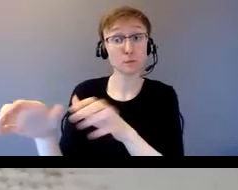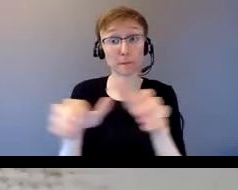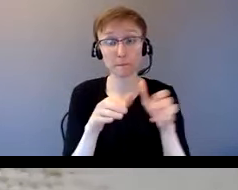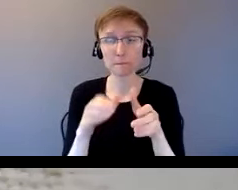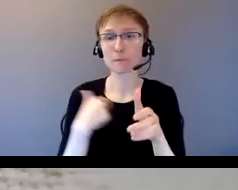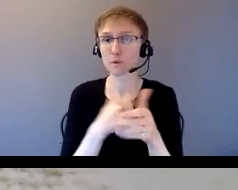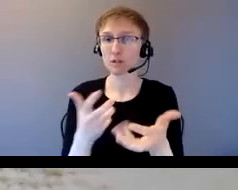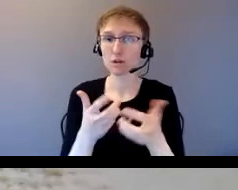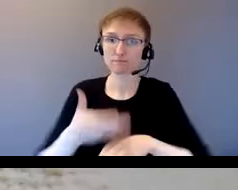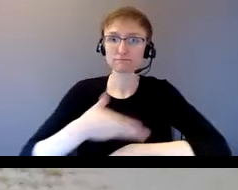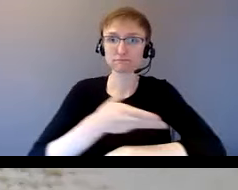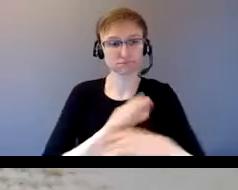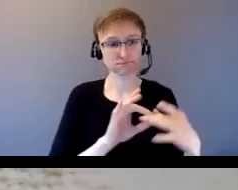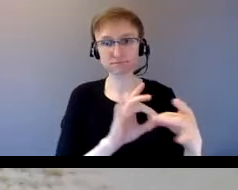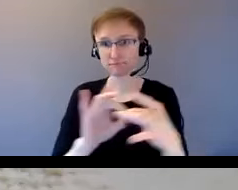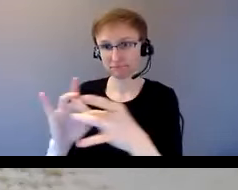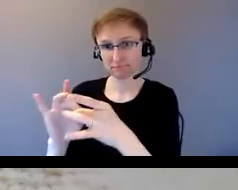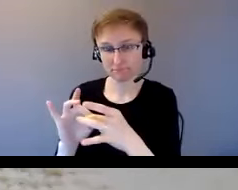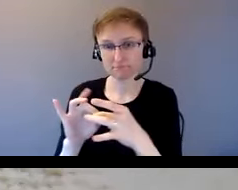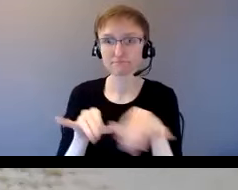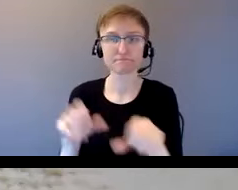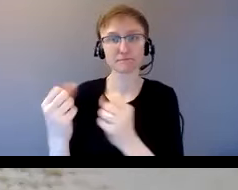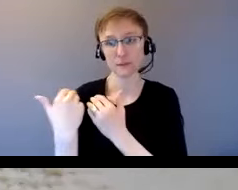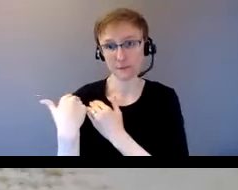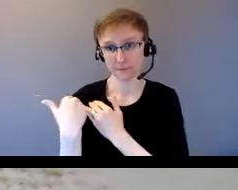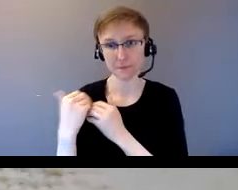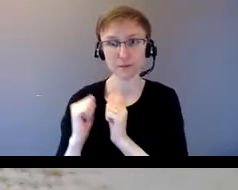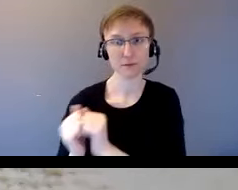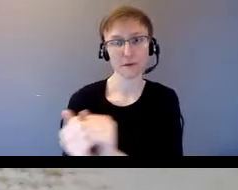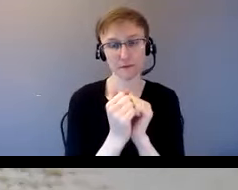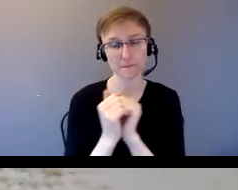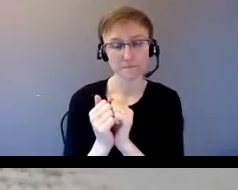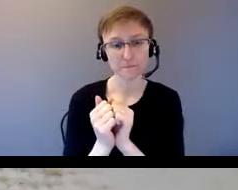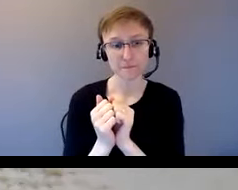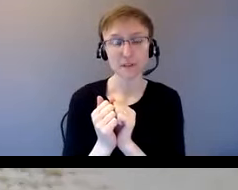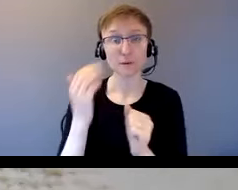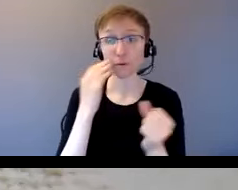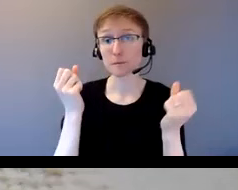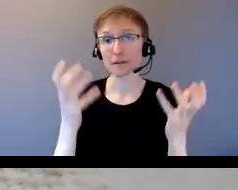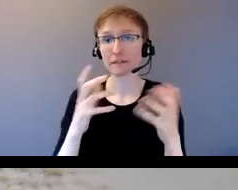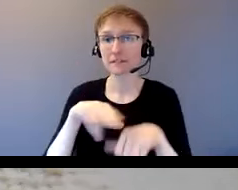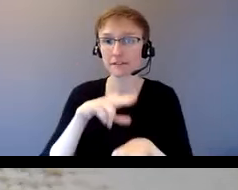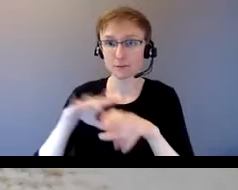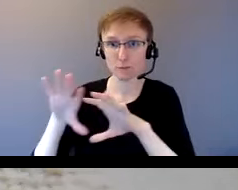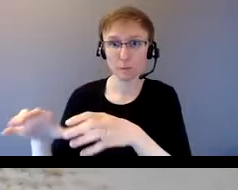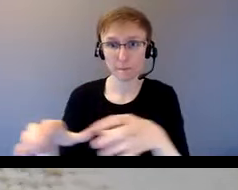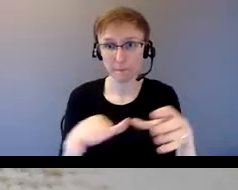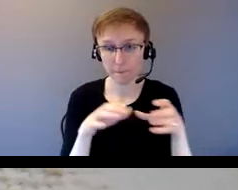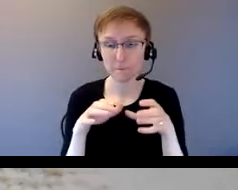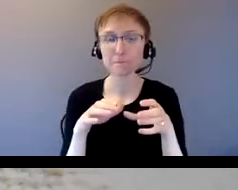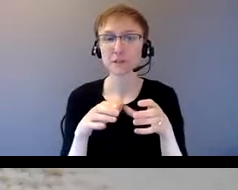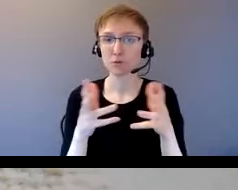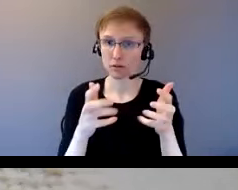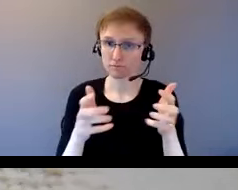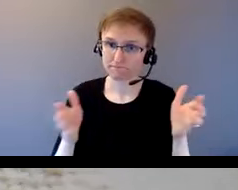them. While there is an important work being done by many nations and allies to ensure the continued thriving of our communities and knowledge